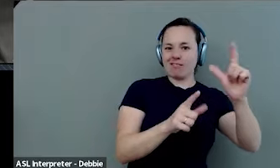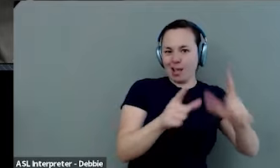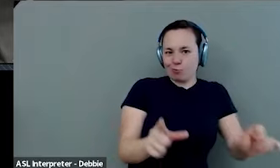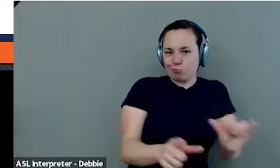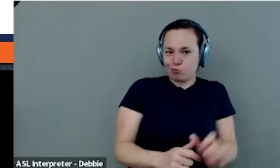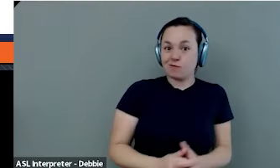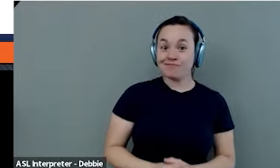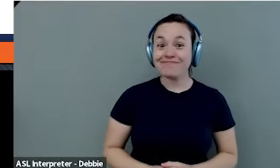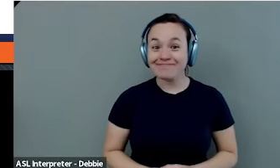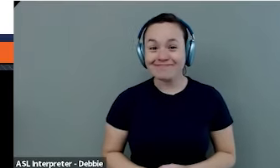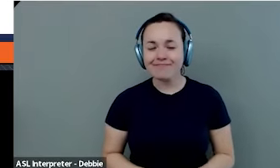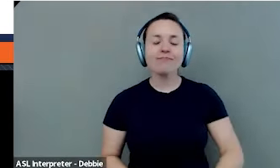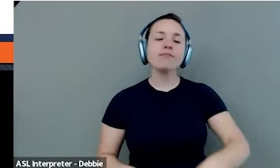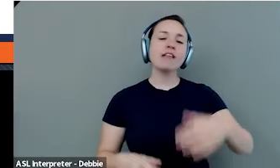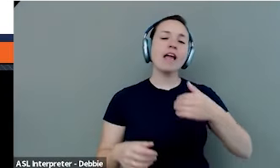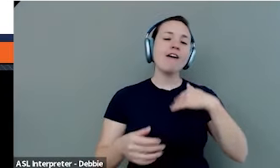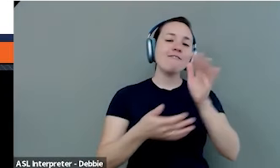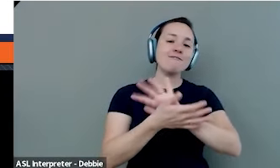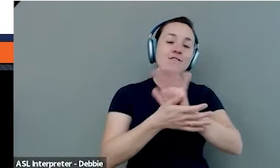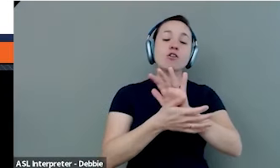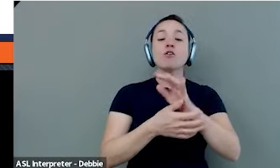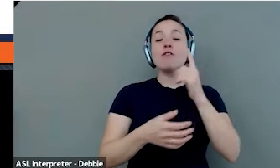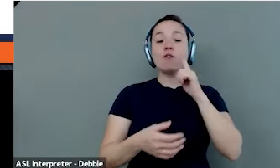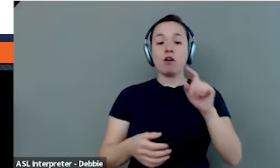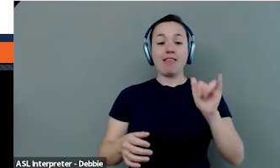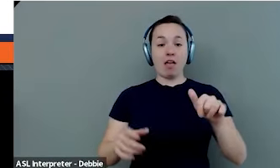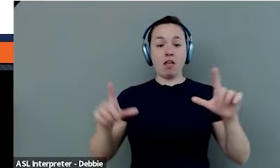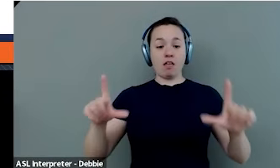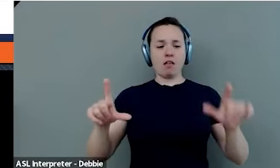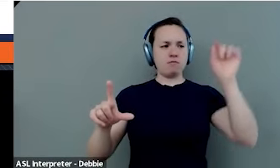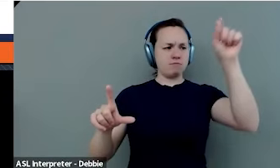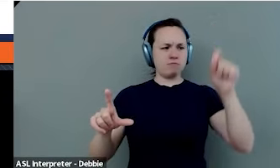Next up, we will have a video demonstrating the ballot marking touchscreen.